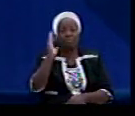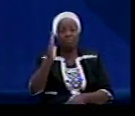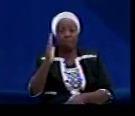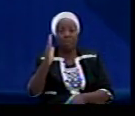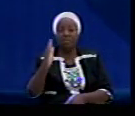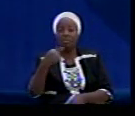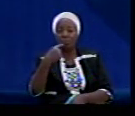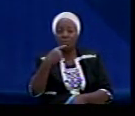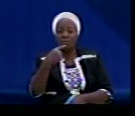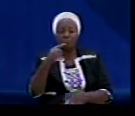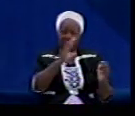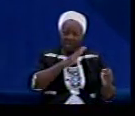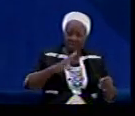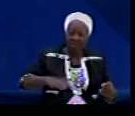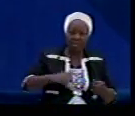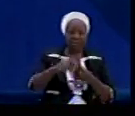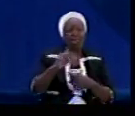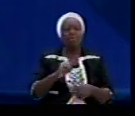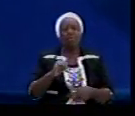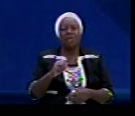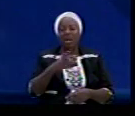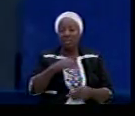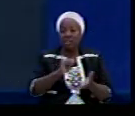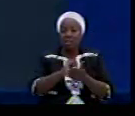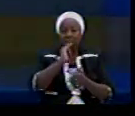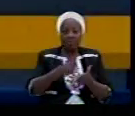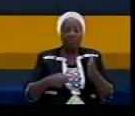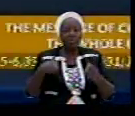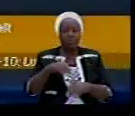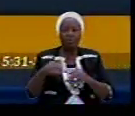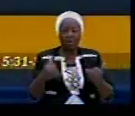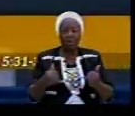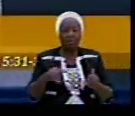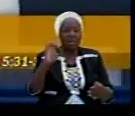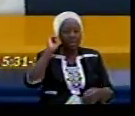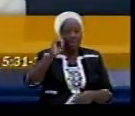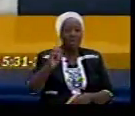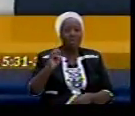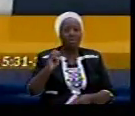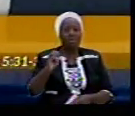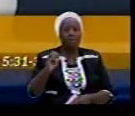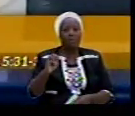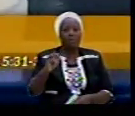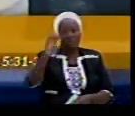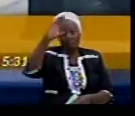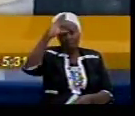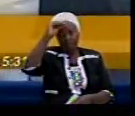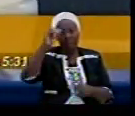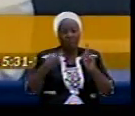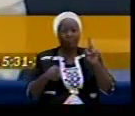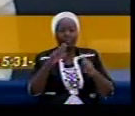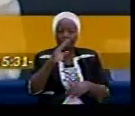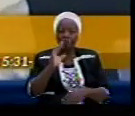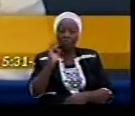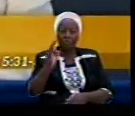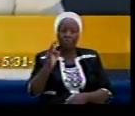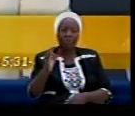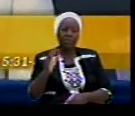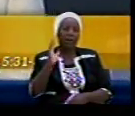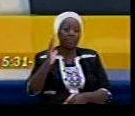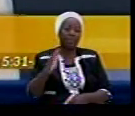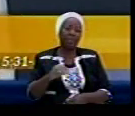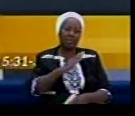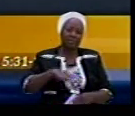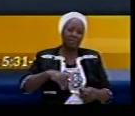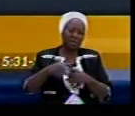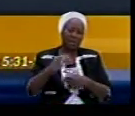now. He preached Christ unto them. As I come to you, I bring the message of Christ, that